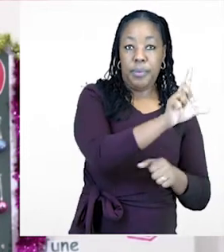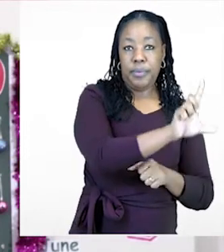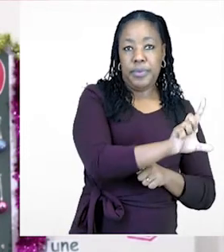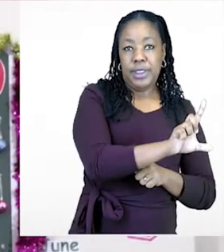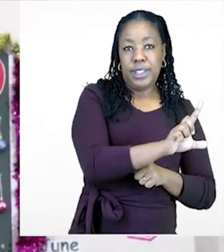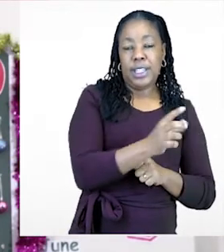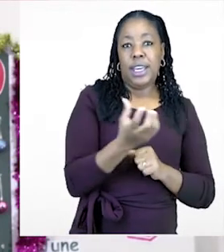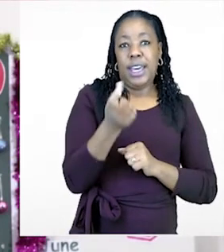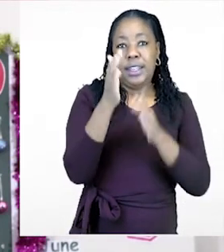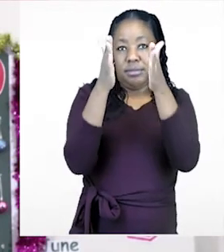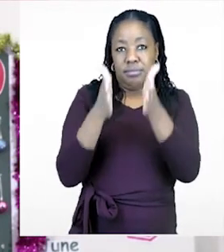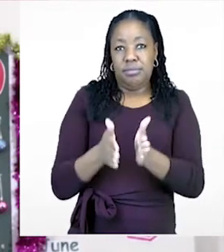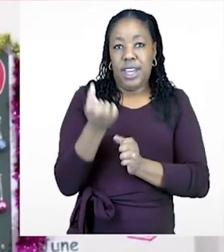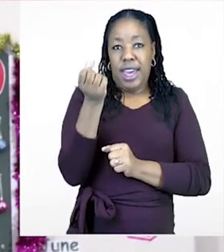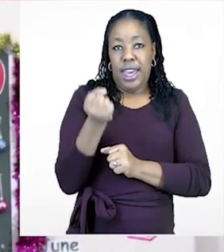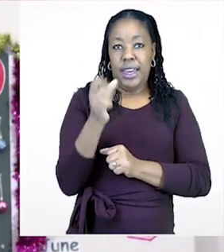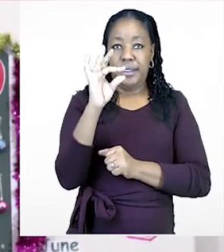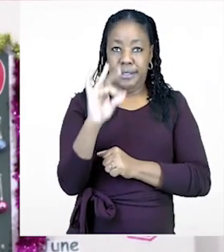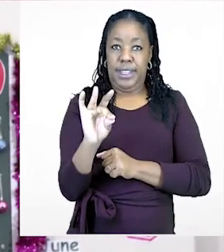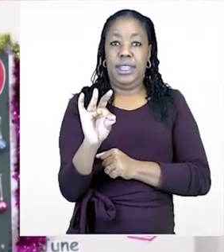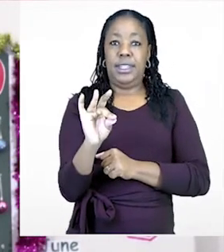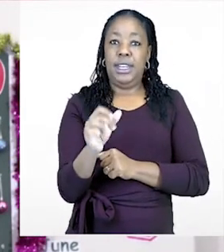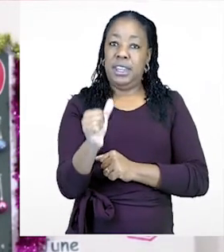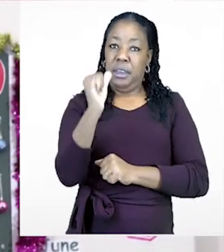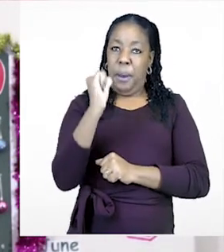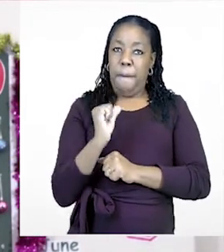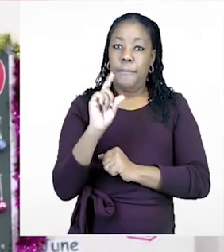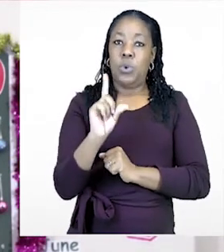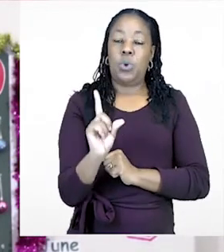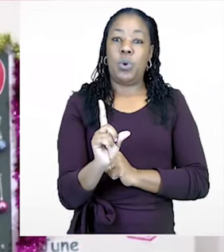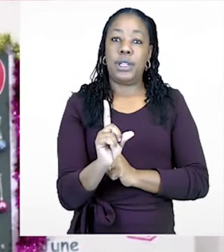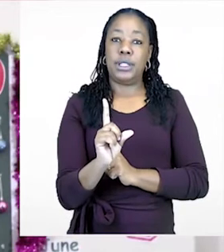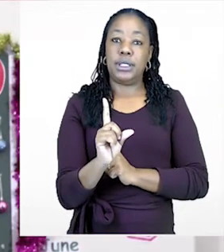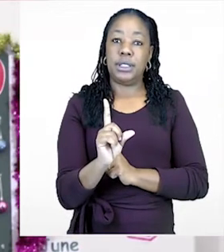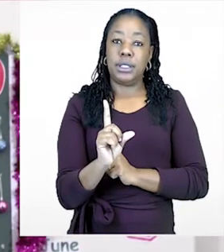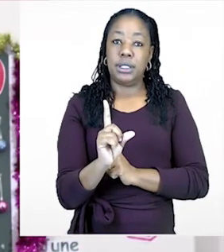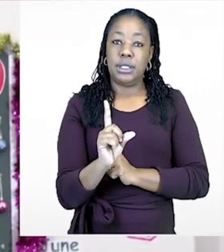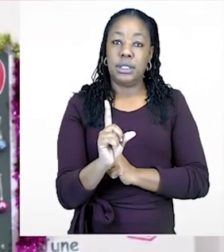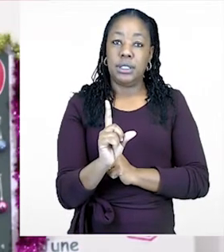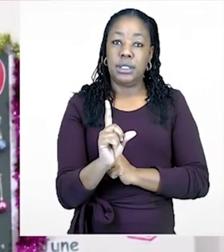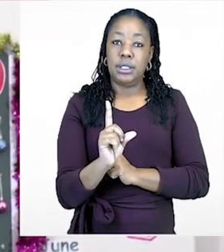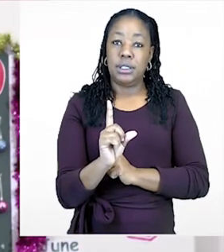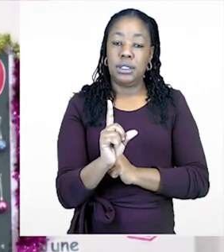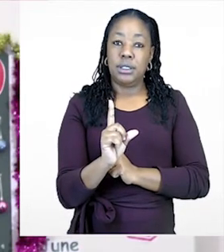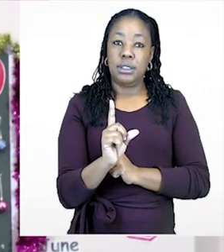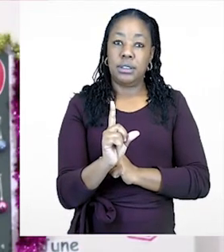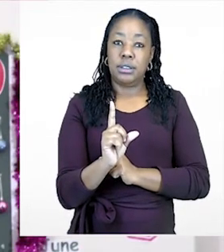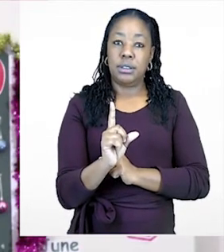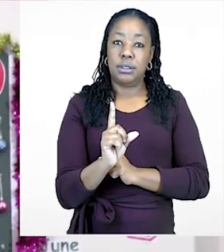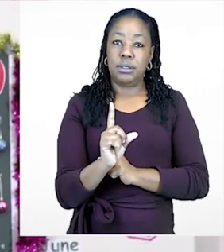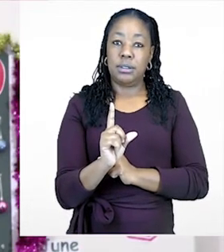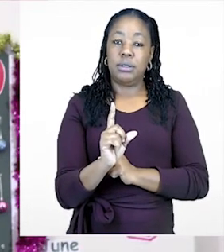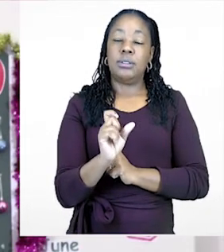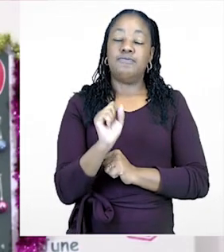at 8 on our number line and we're saying 1 less than 8, that means our